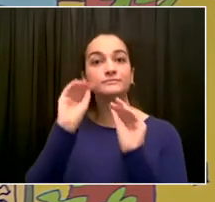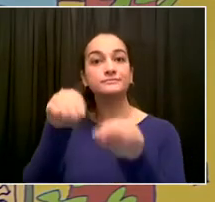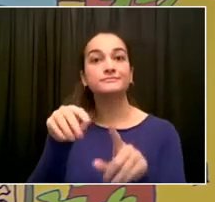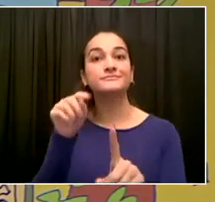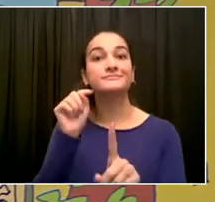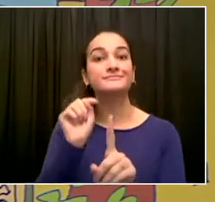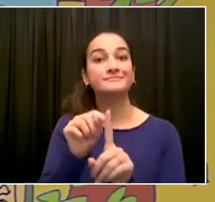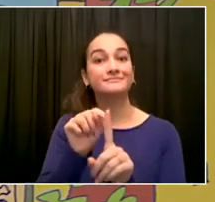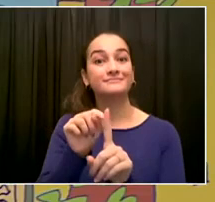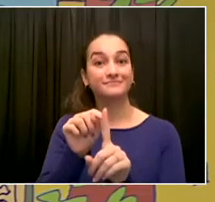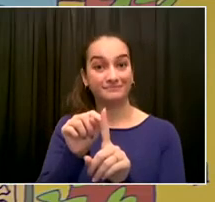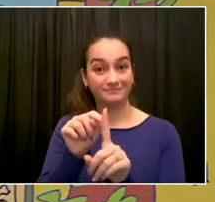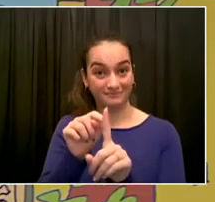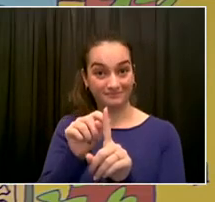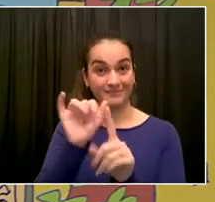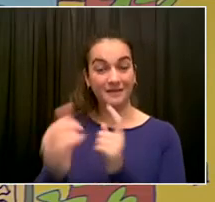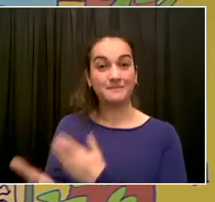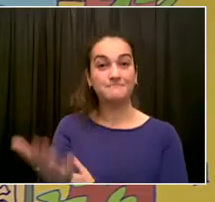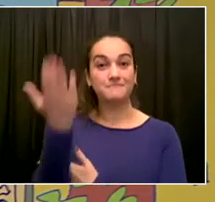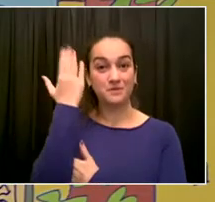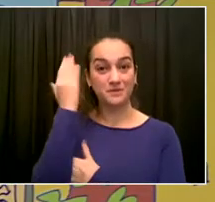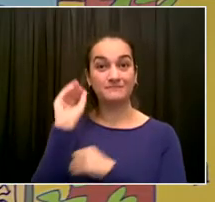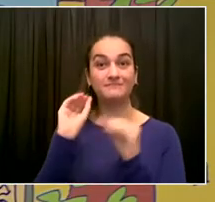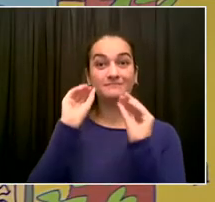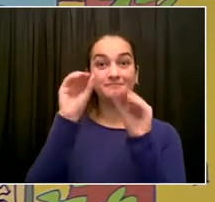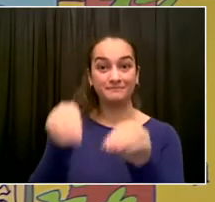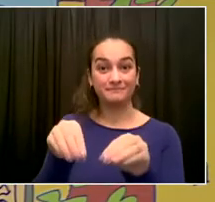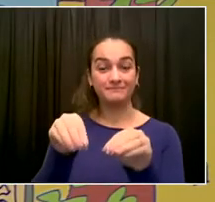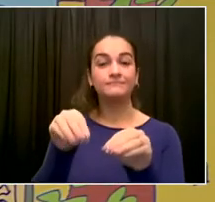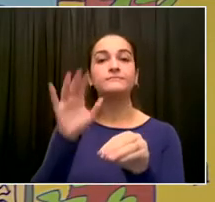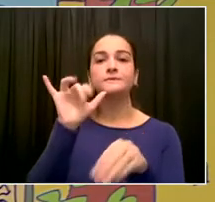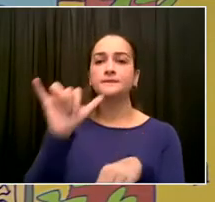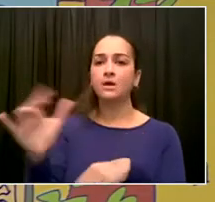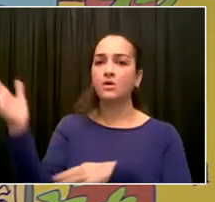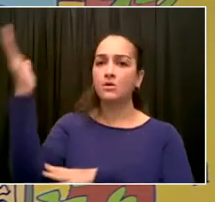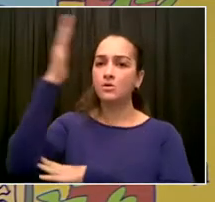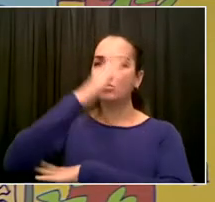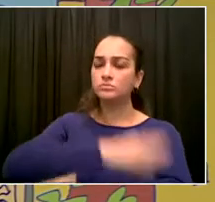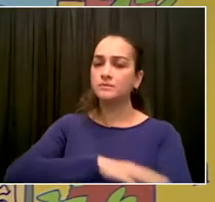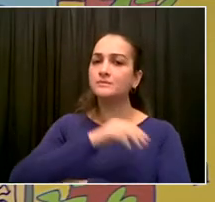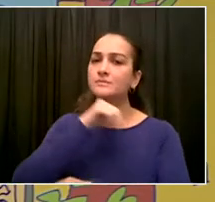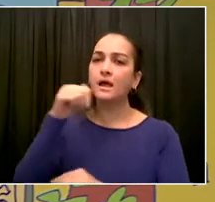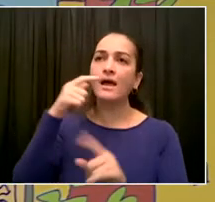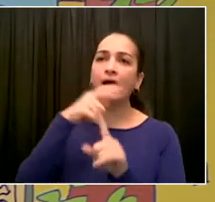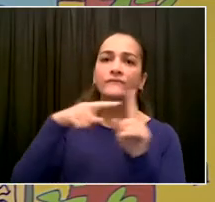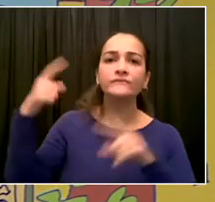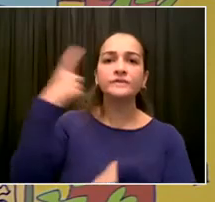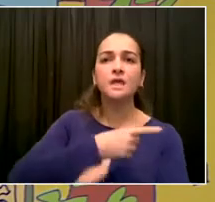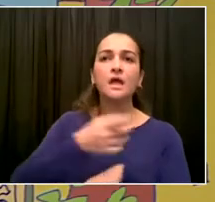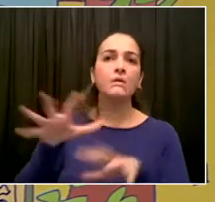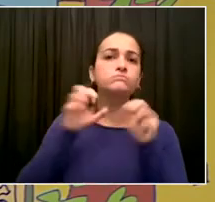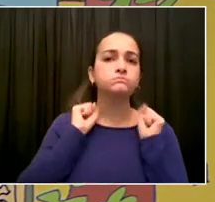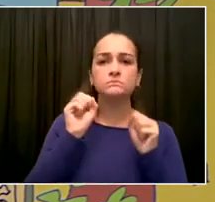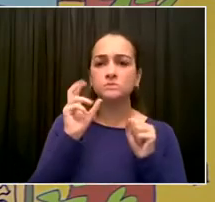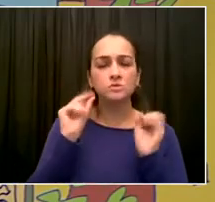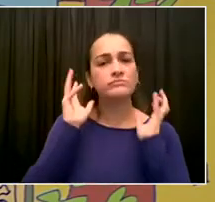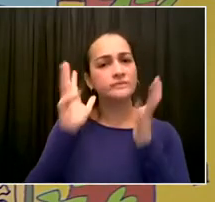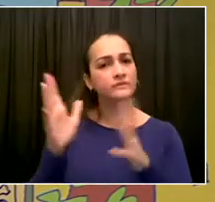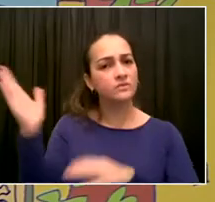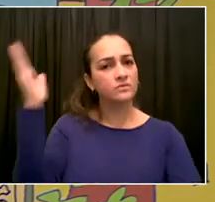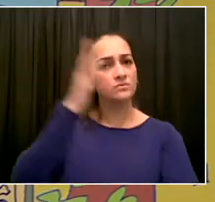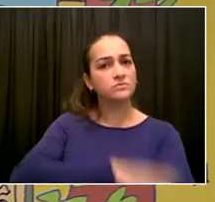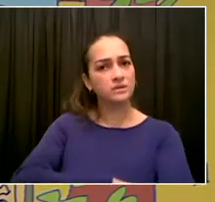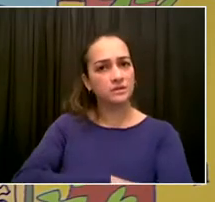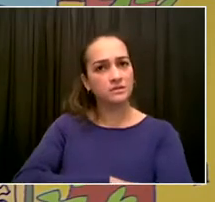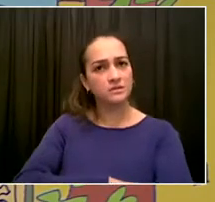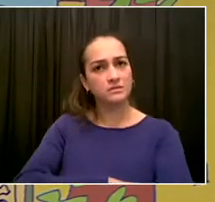is a very powerful tool if it is consistent enough, and it has to be, and I'll let the chief and the chancellor speak to that. There